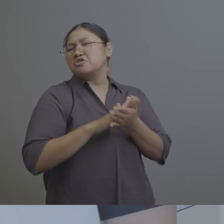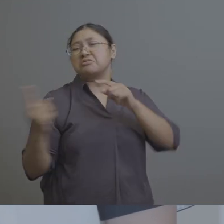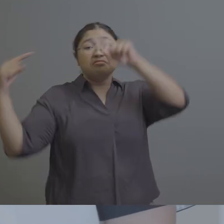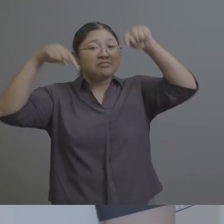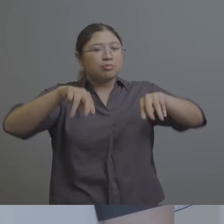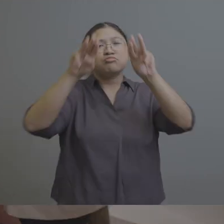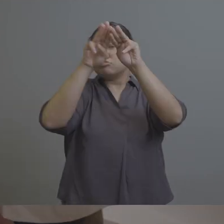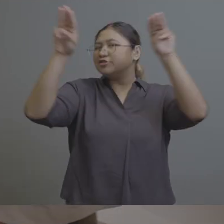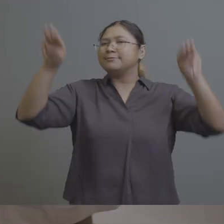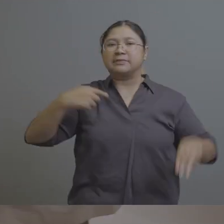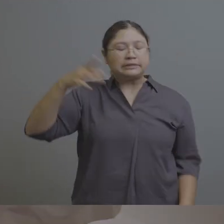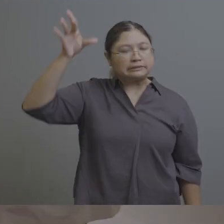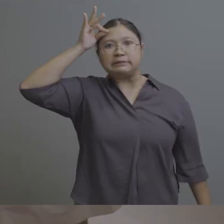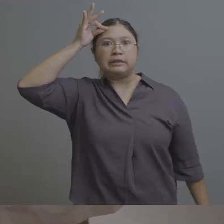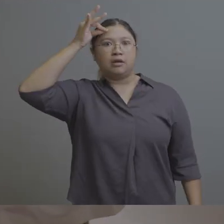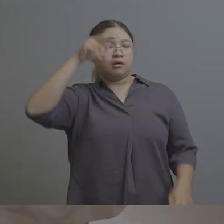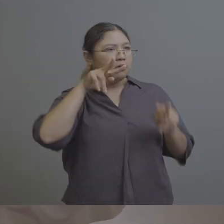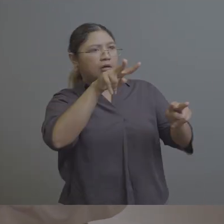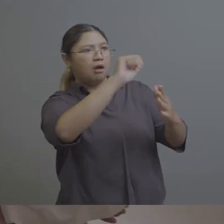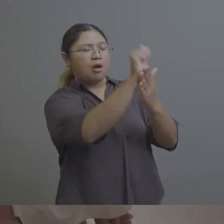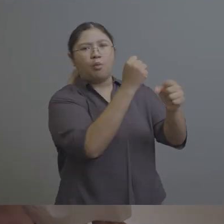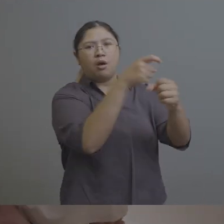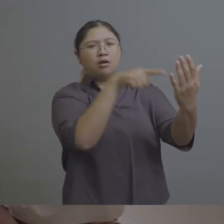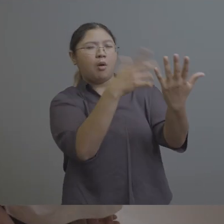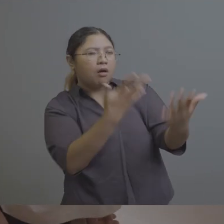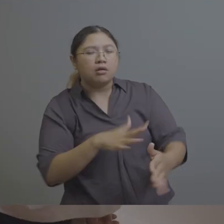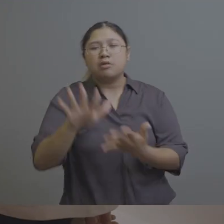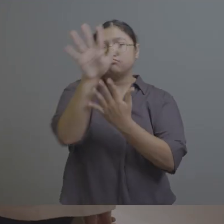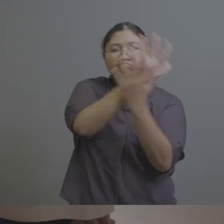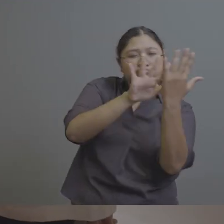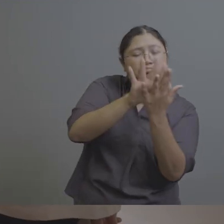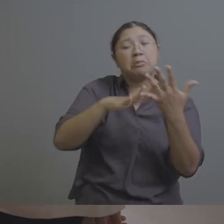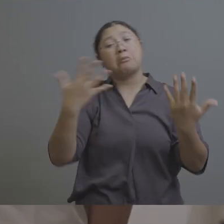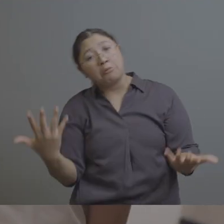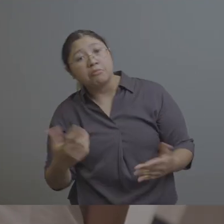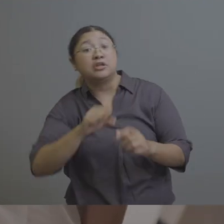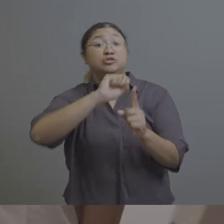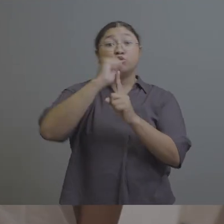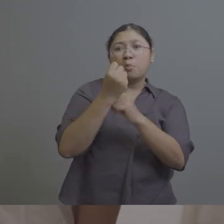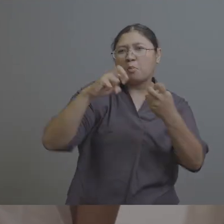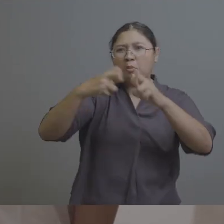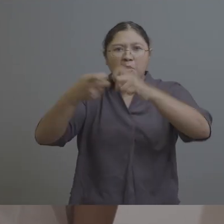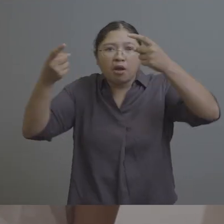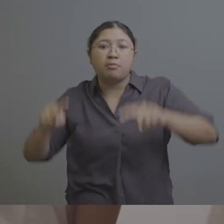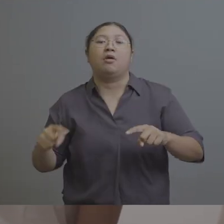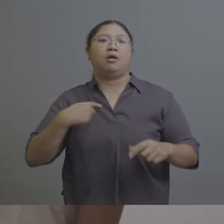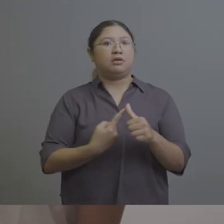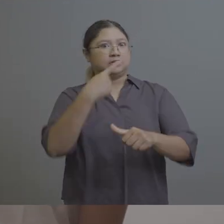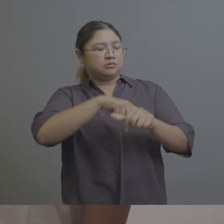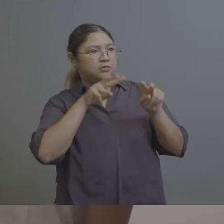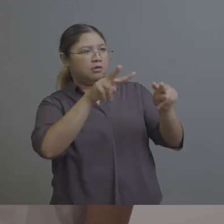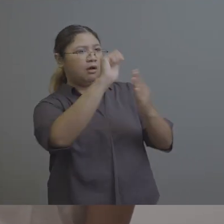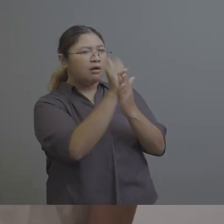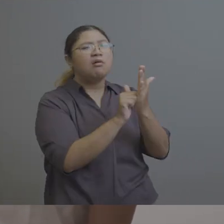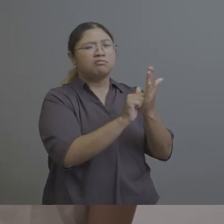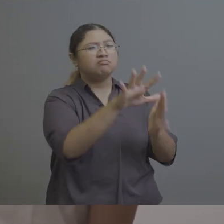museum experiences, what stood out to me the most were the abstract and social realist artworks. It was my first time being exposed to them,